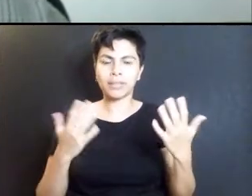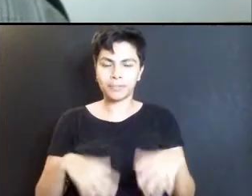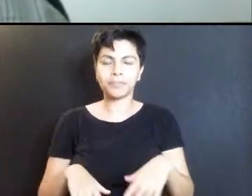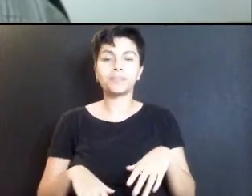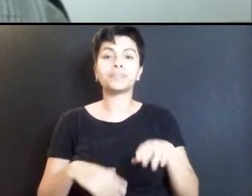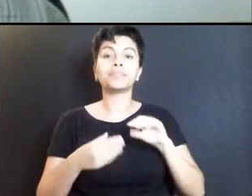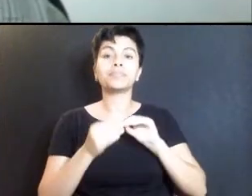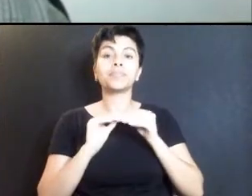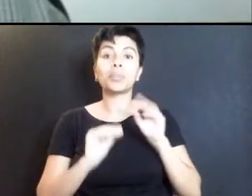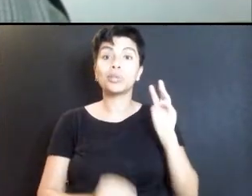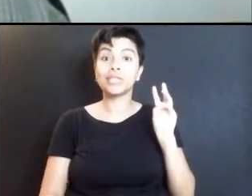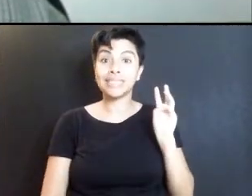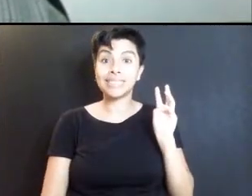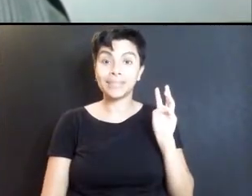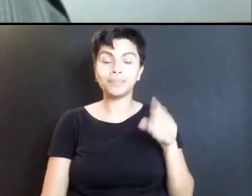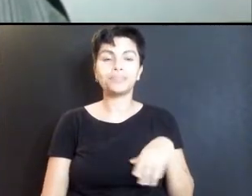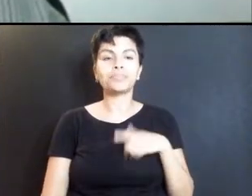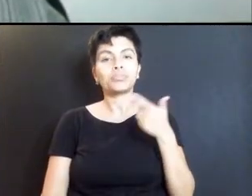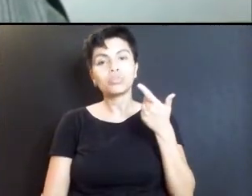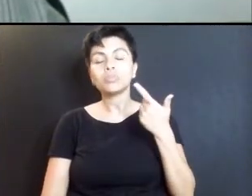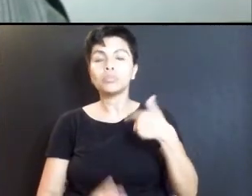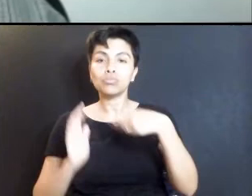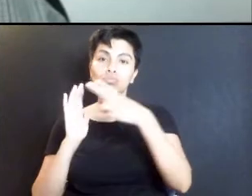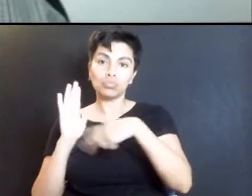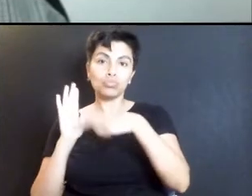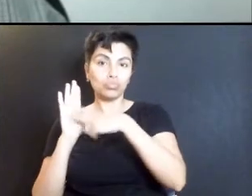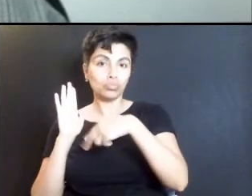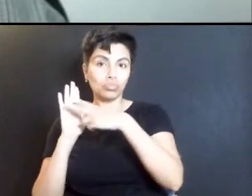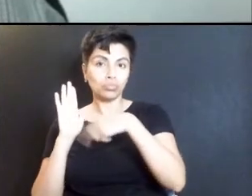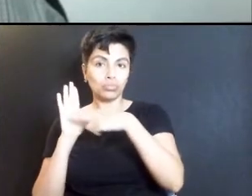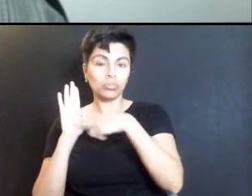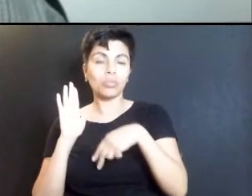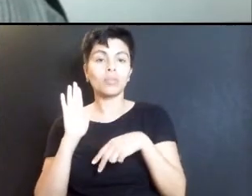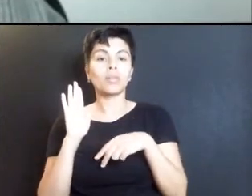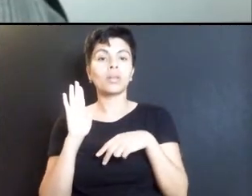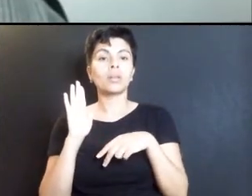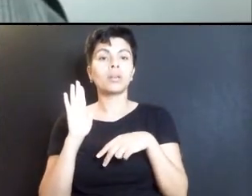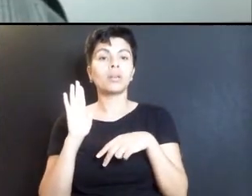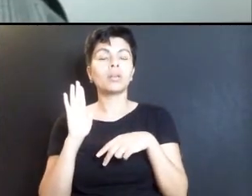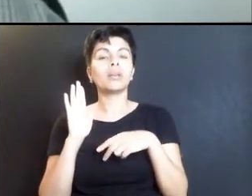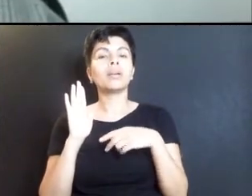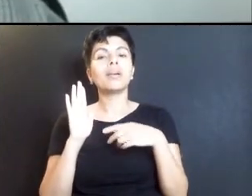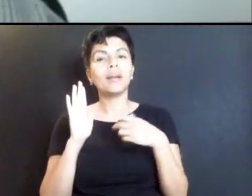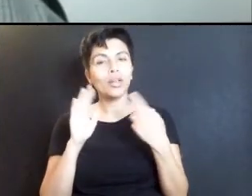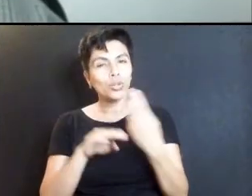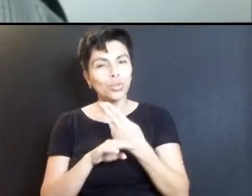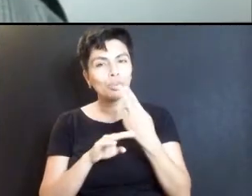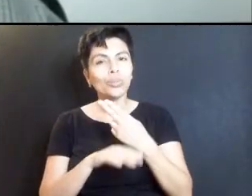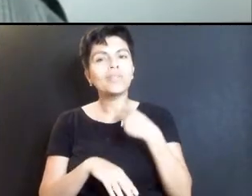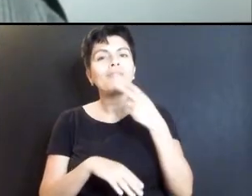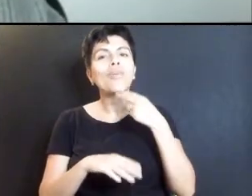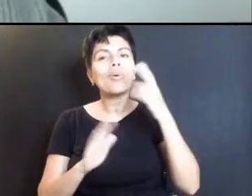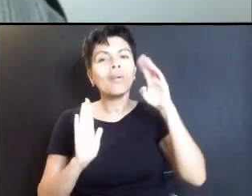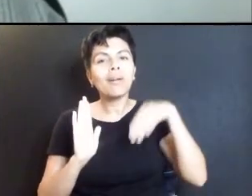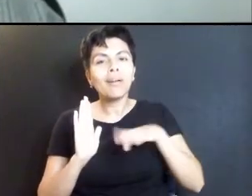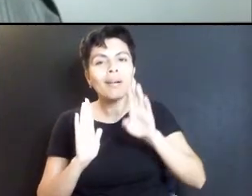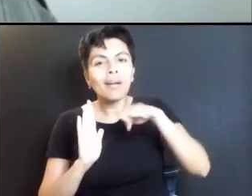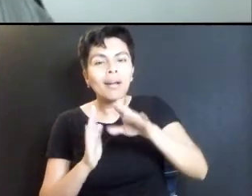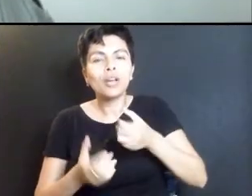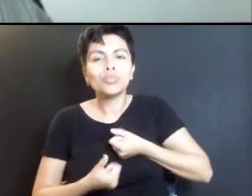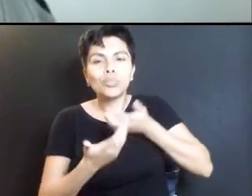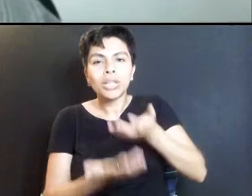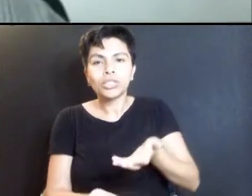Number 6, as you're reading the book, use vocal expressions to model